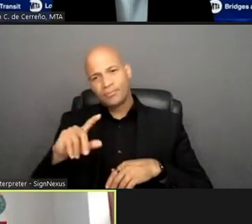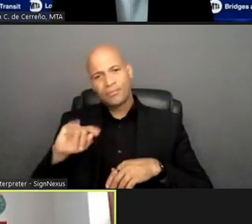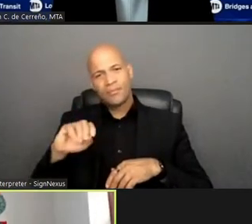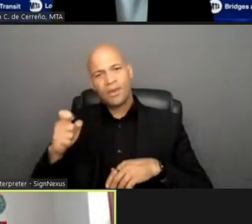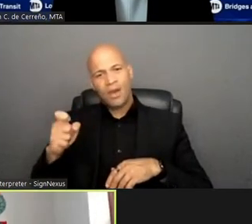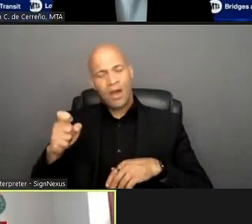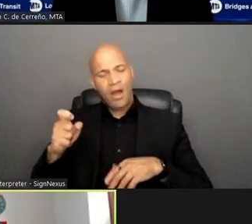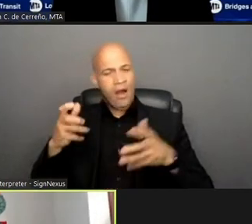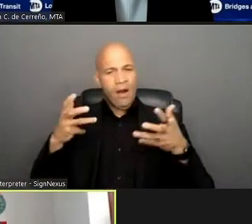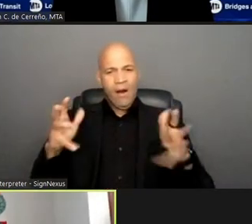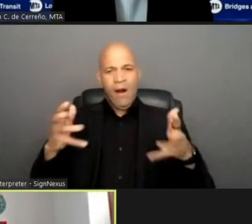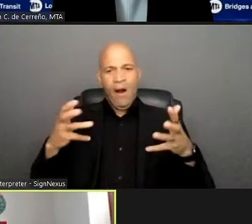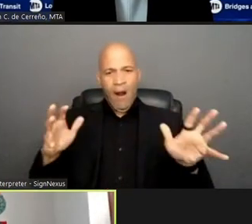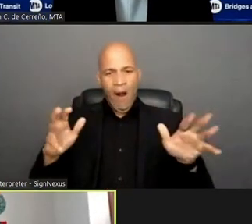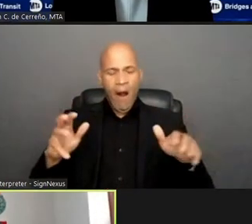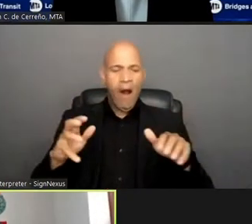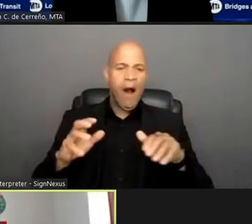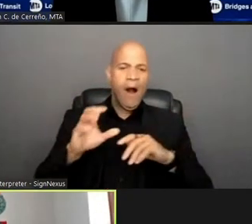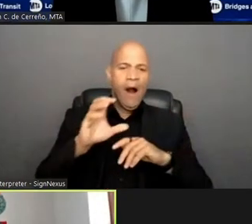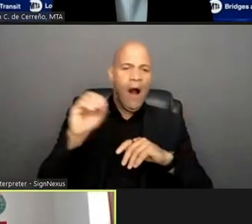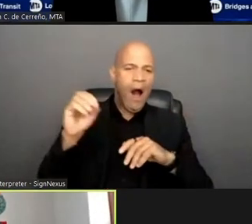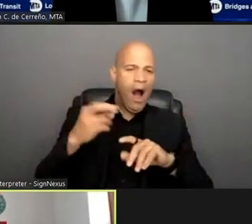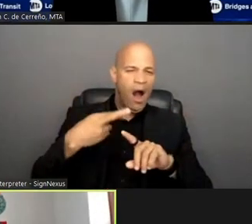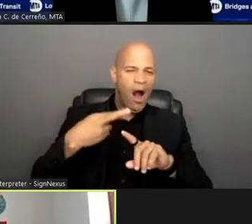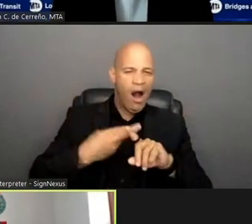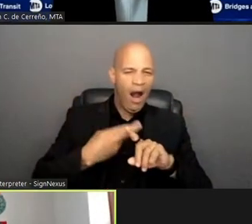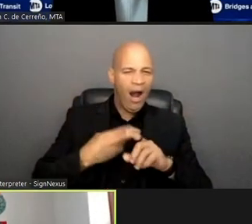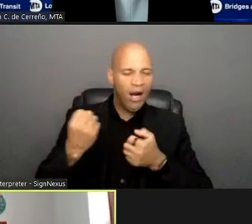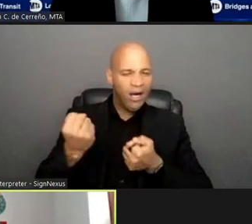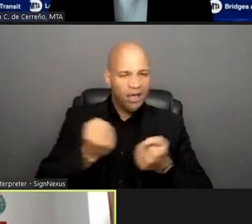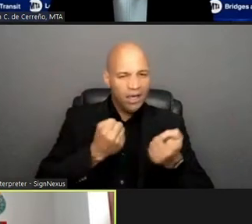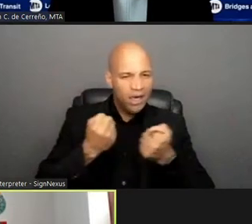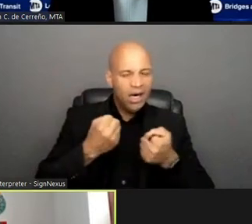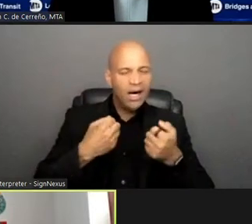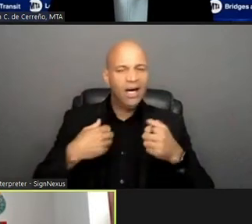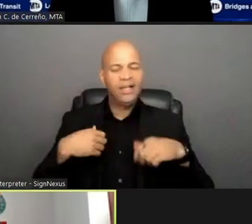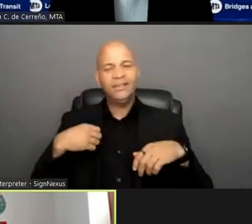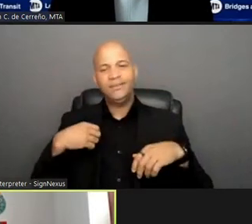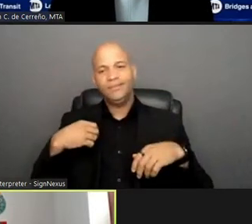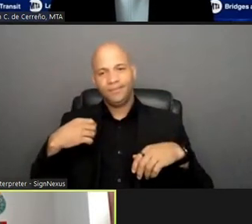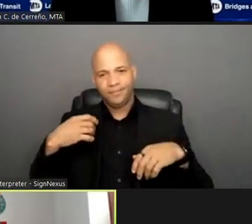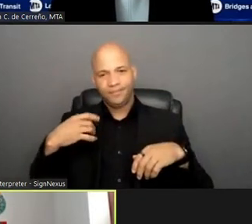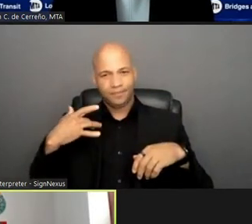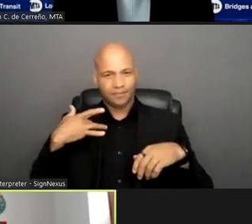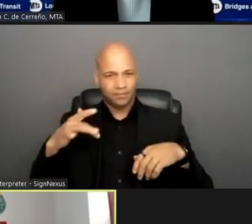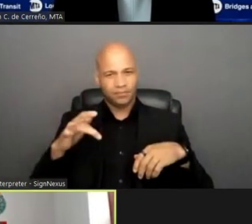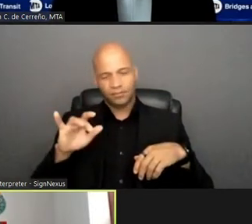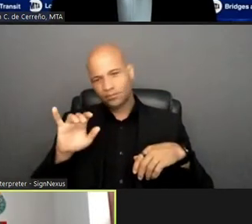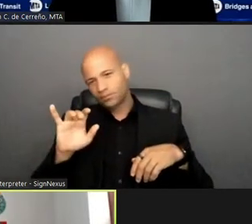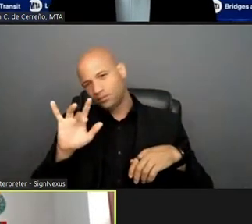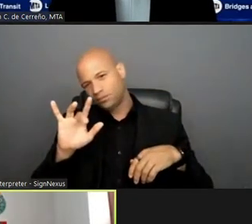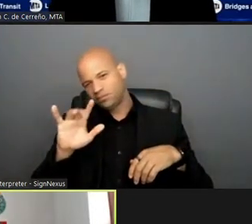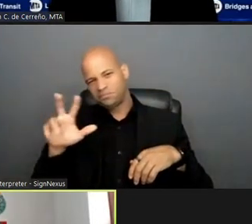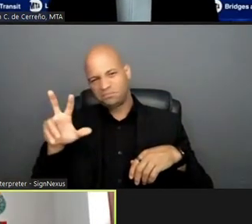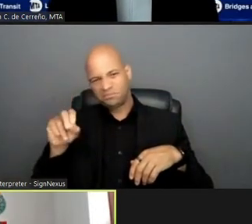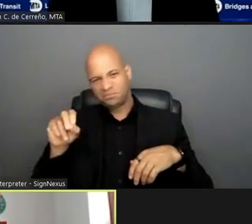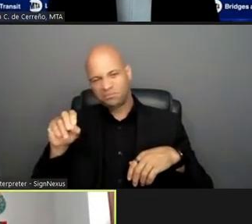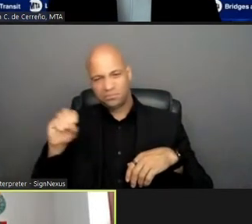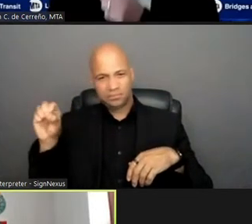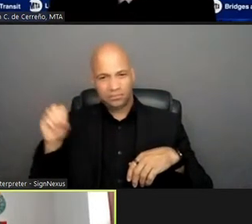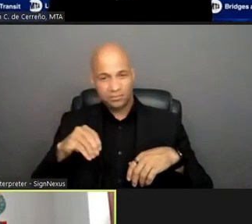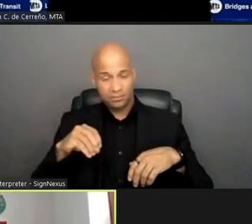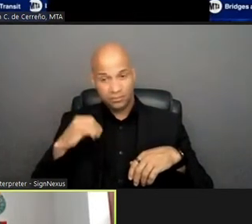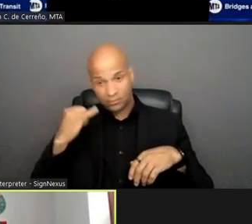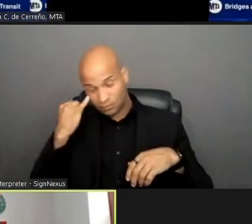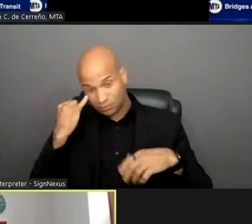including company rental cars which come to almost a usury level of 25 to 30 percent if we're really